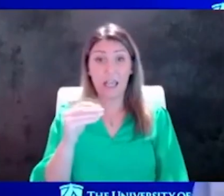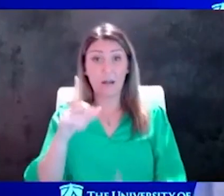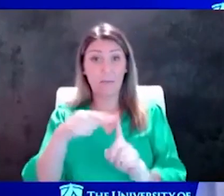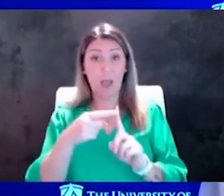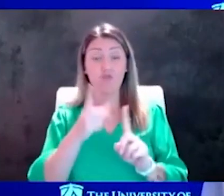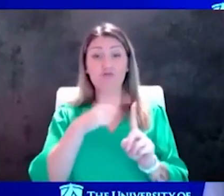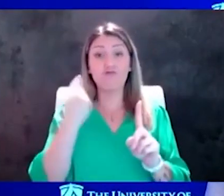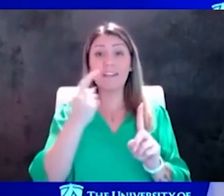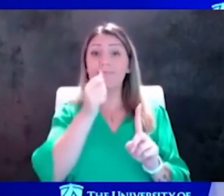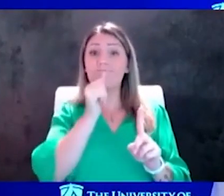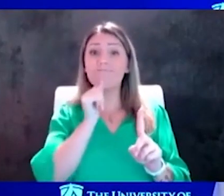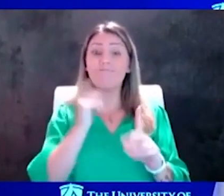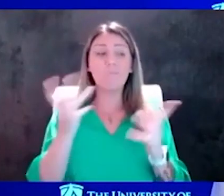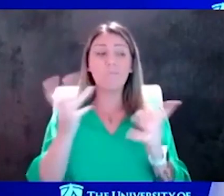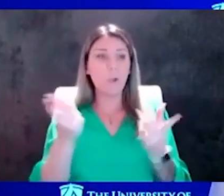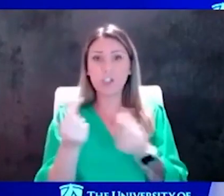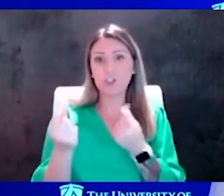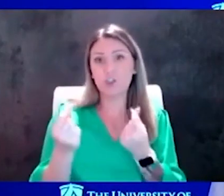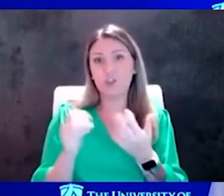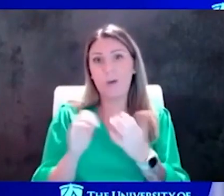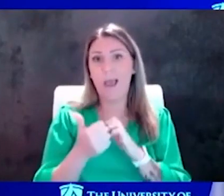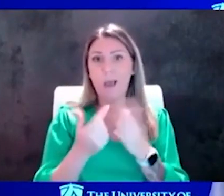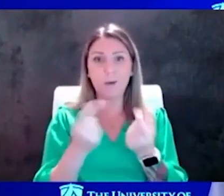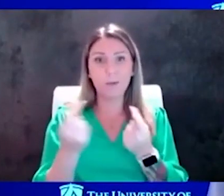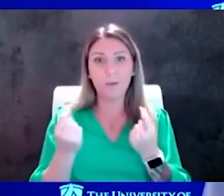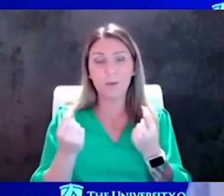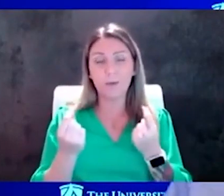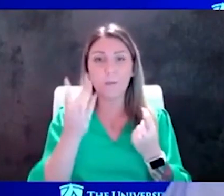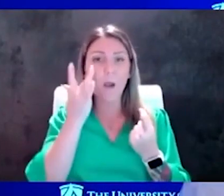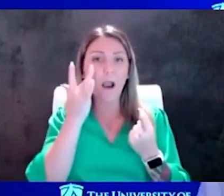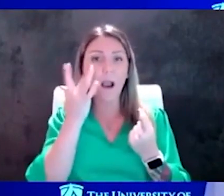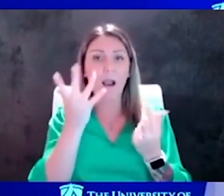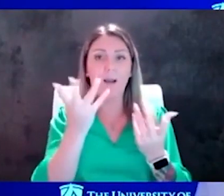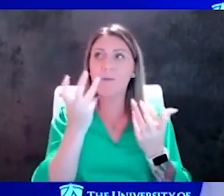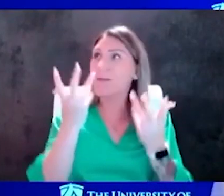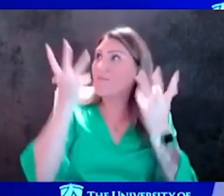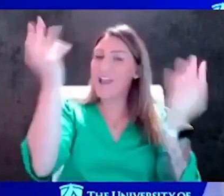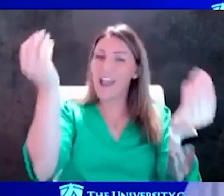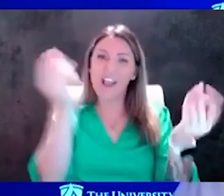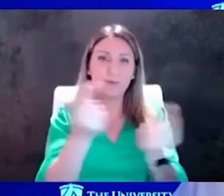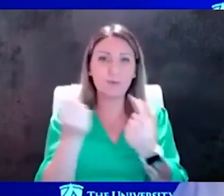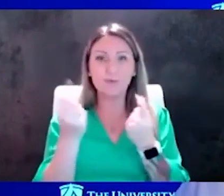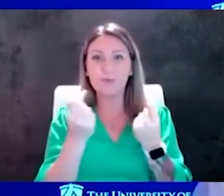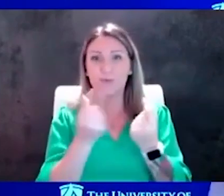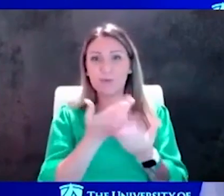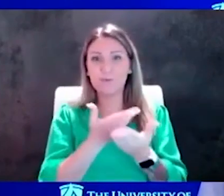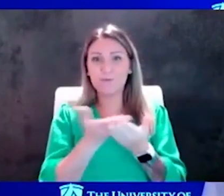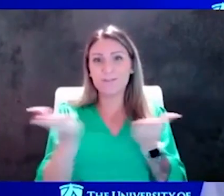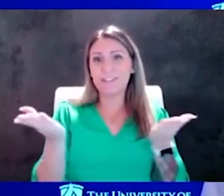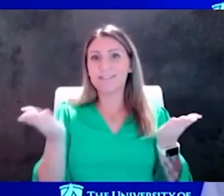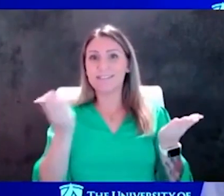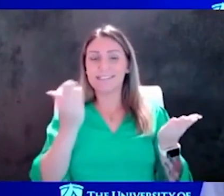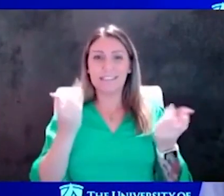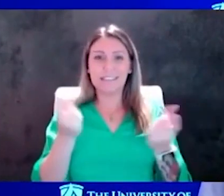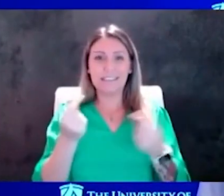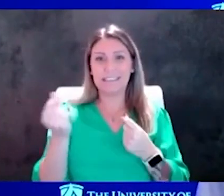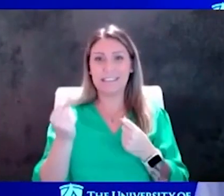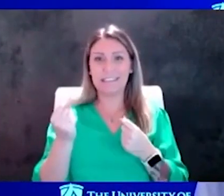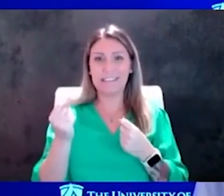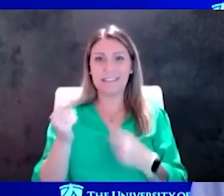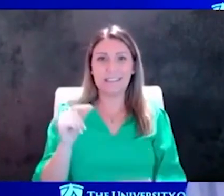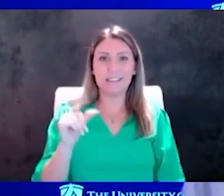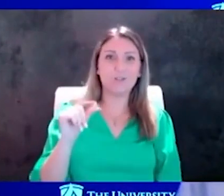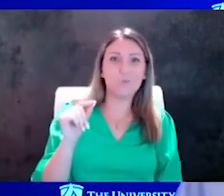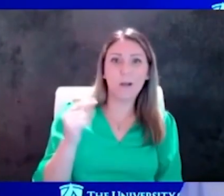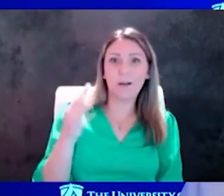what can you do and how can you do, because we all want to get out to do some of those things that we did in 2019 as compared to last year and this